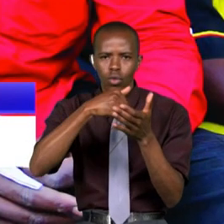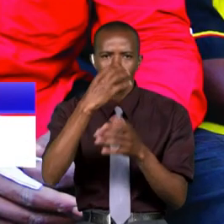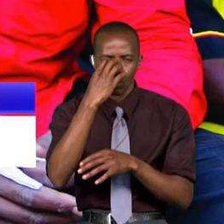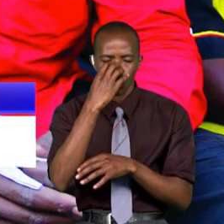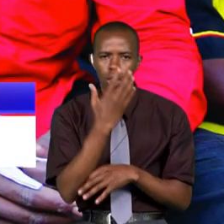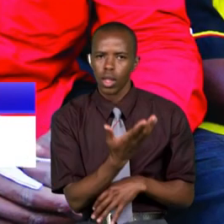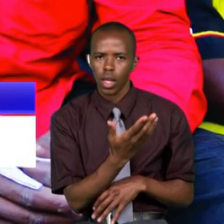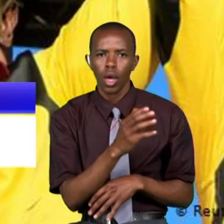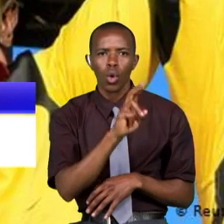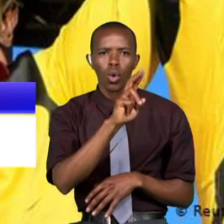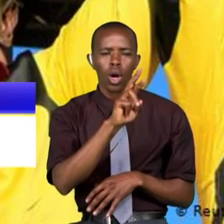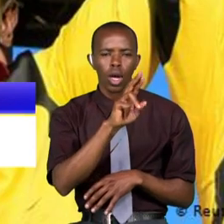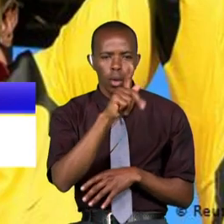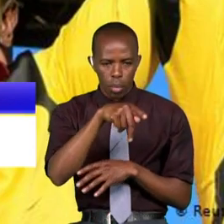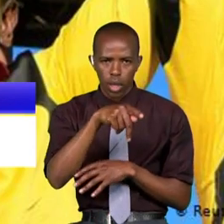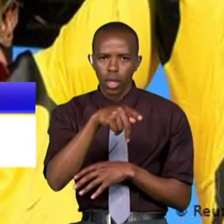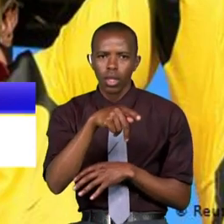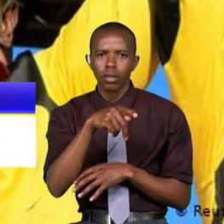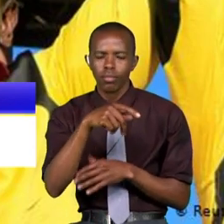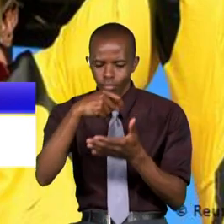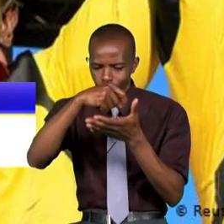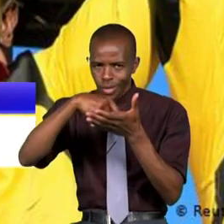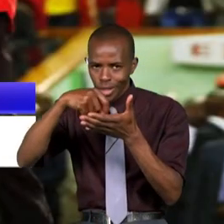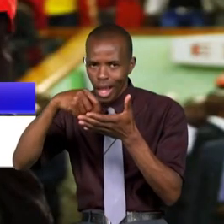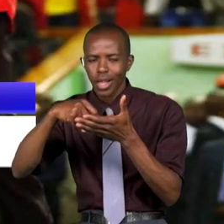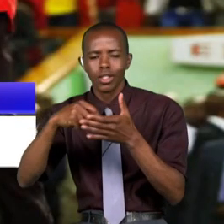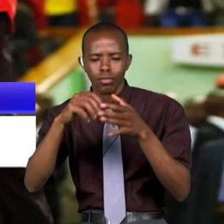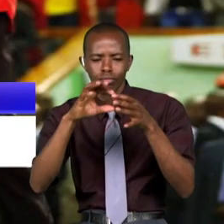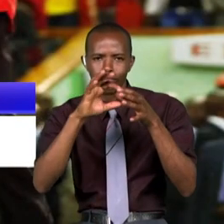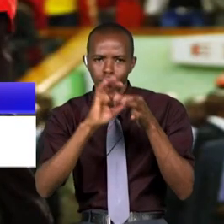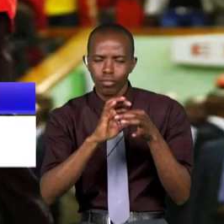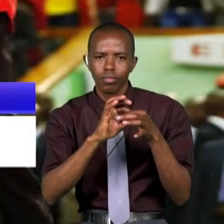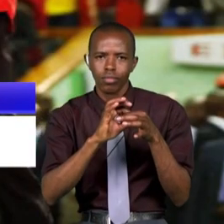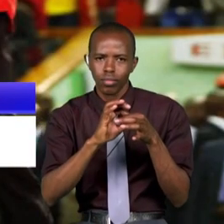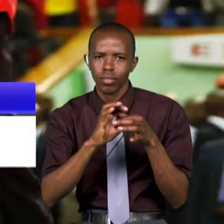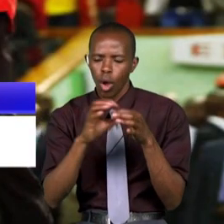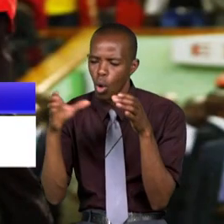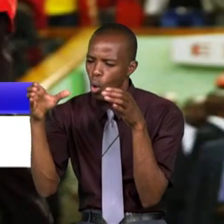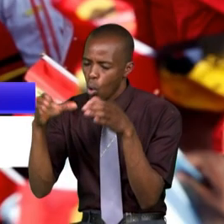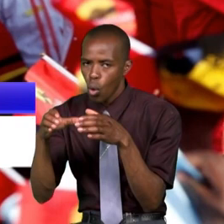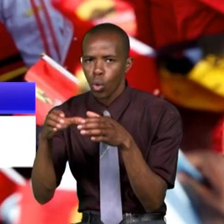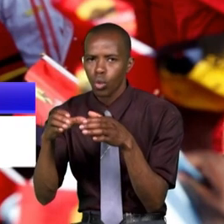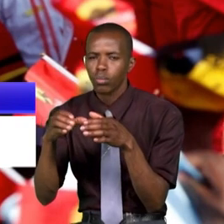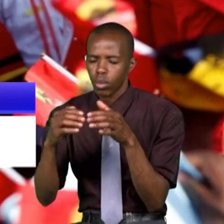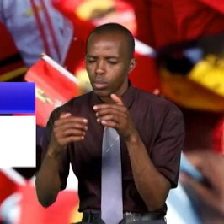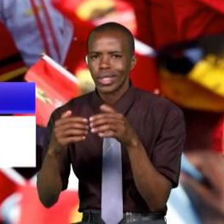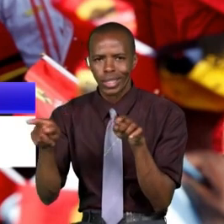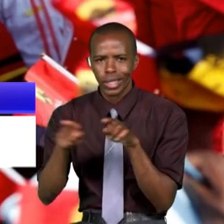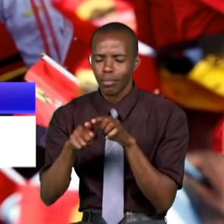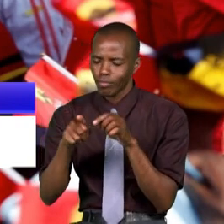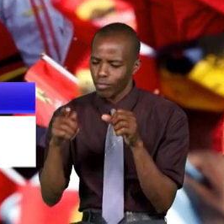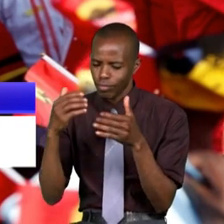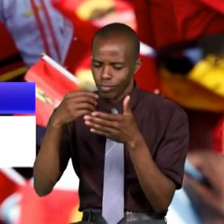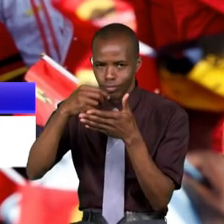William Ruto's URP, which had signed a pre-election coalition pact. A pact that was sealed in 2017 after